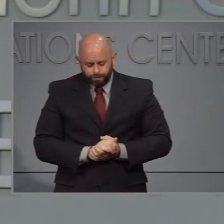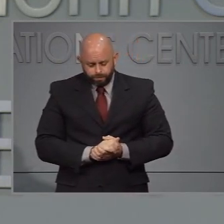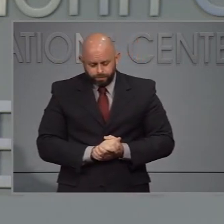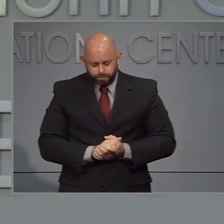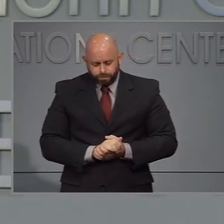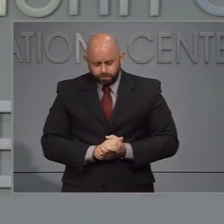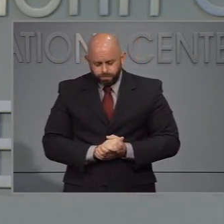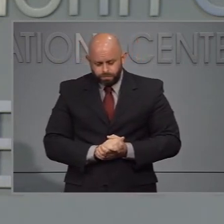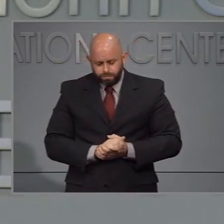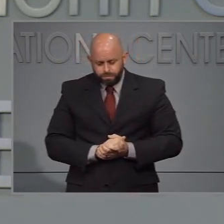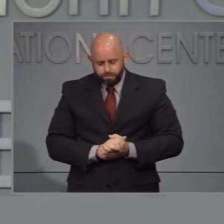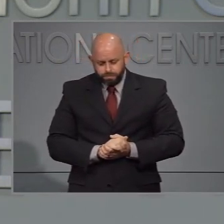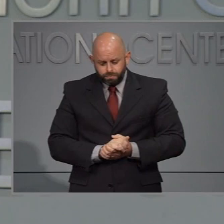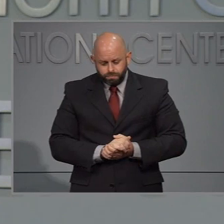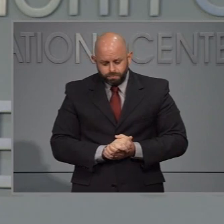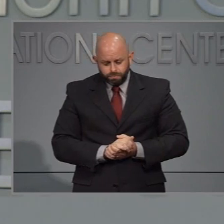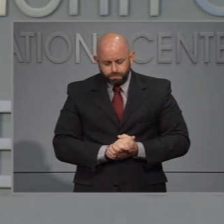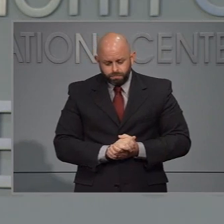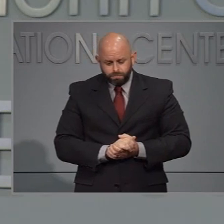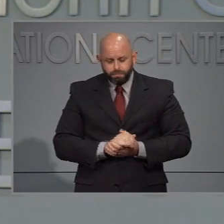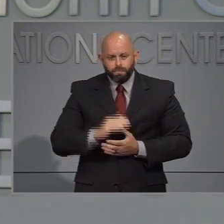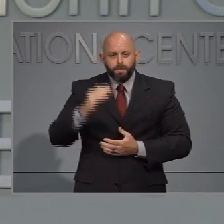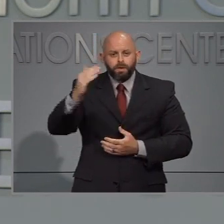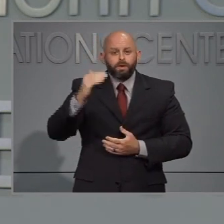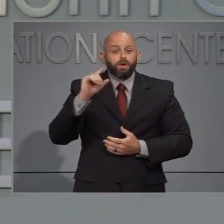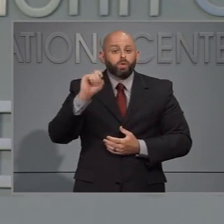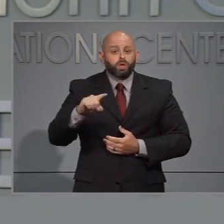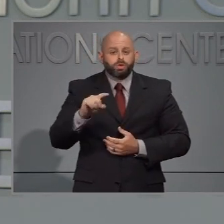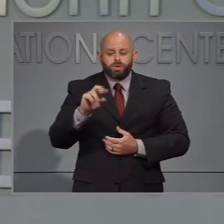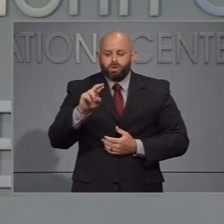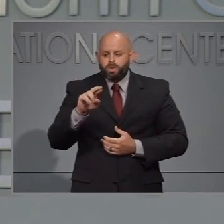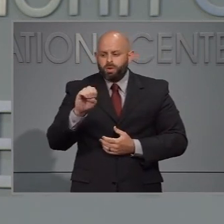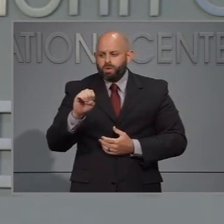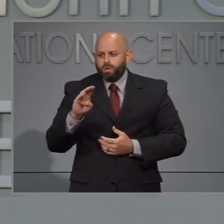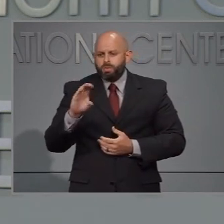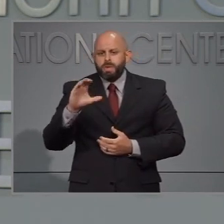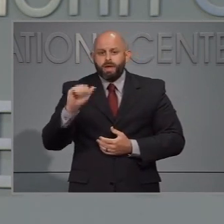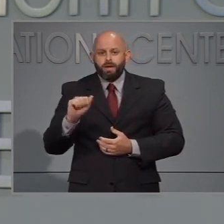Our next question is from Rebecca Martinez with WUNC.